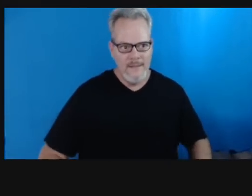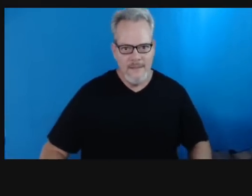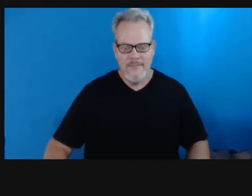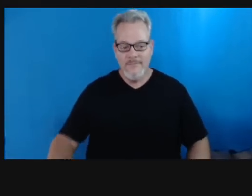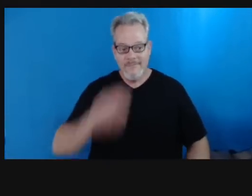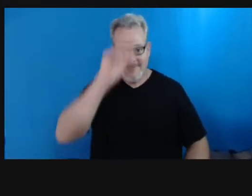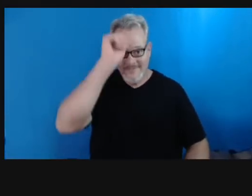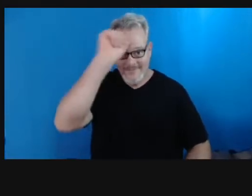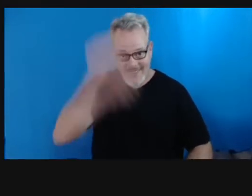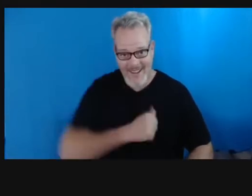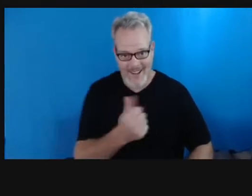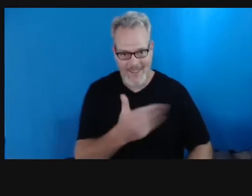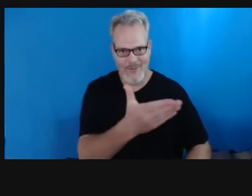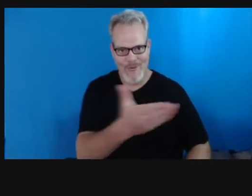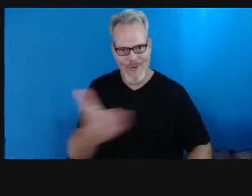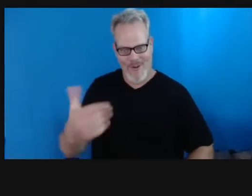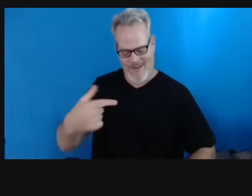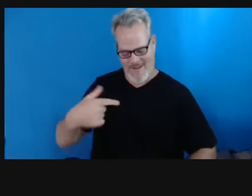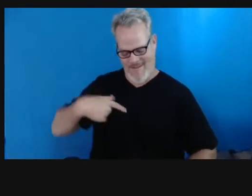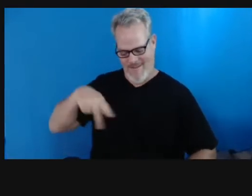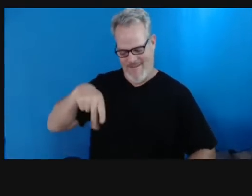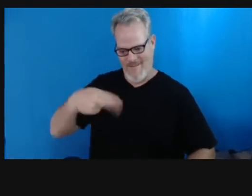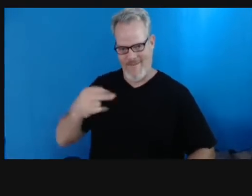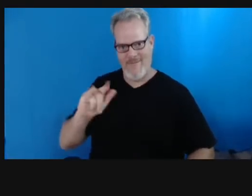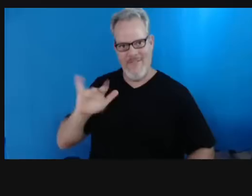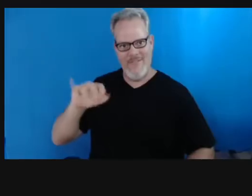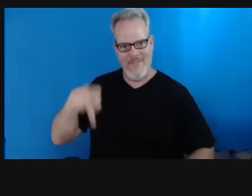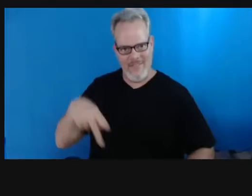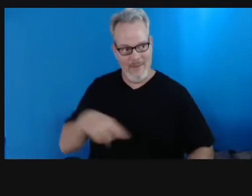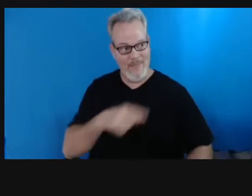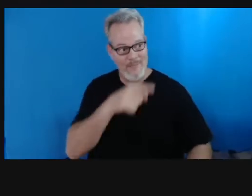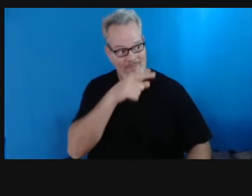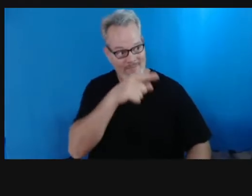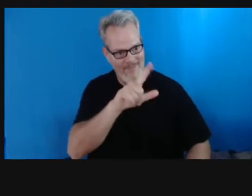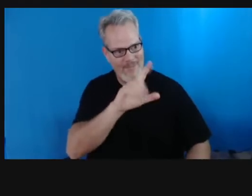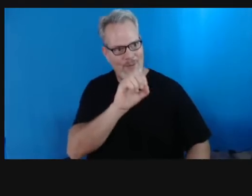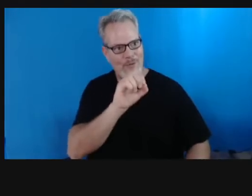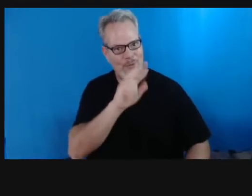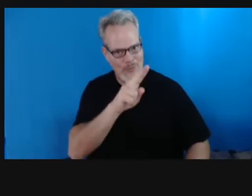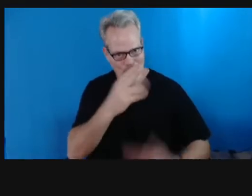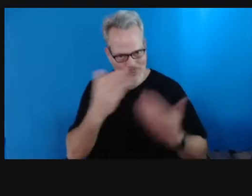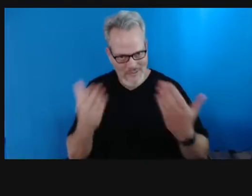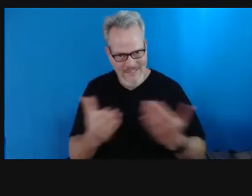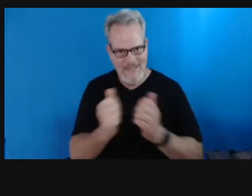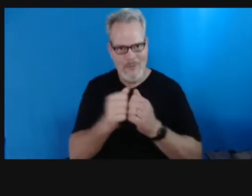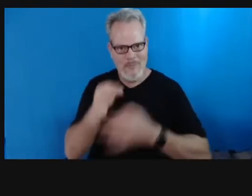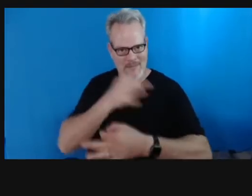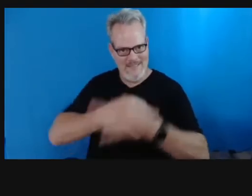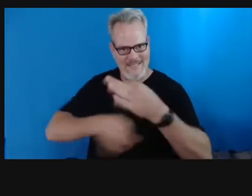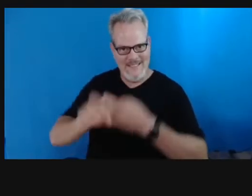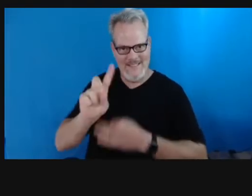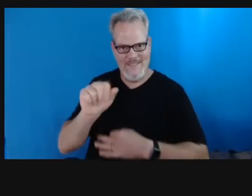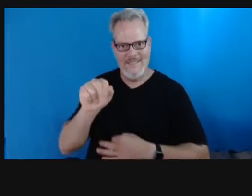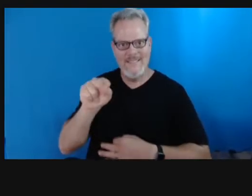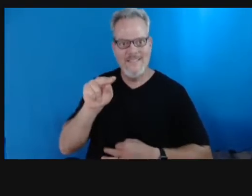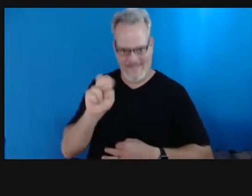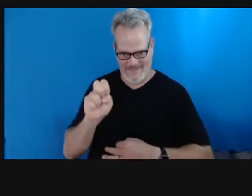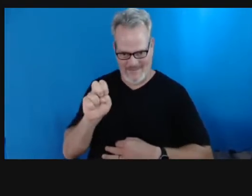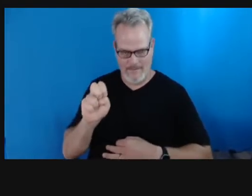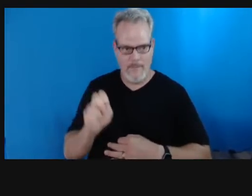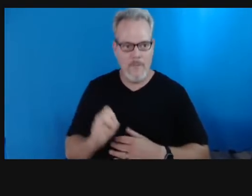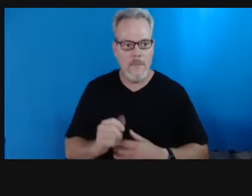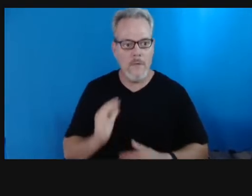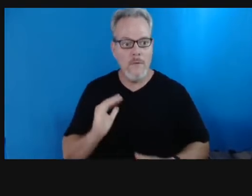Aloha everyone, I'm geologist Philip Ong, here with Mr. Lou Ettori today, in place of Dane DuPont, on